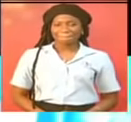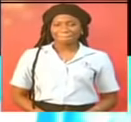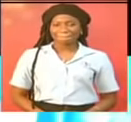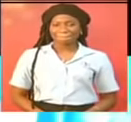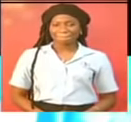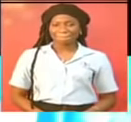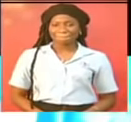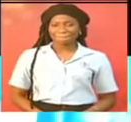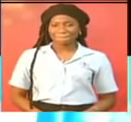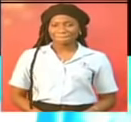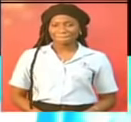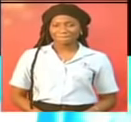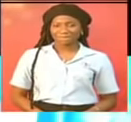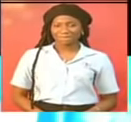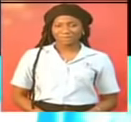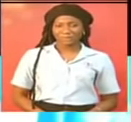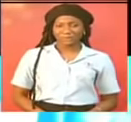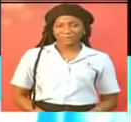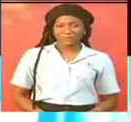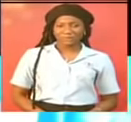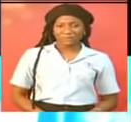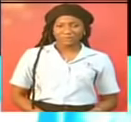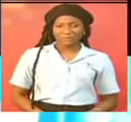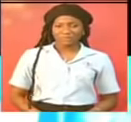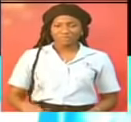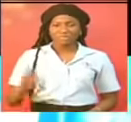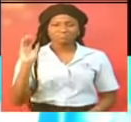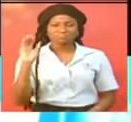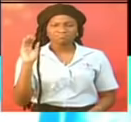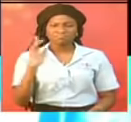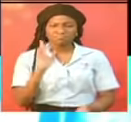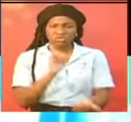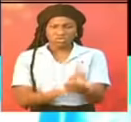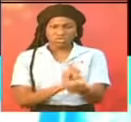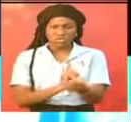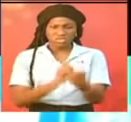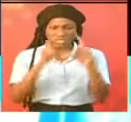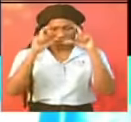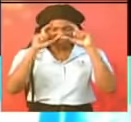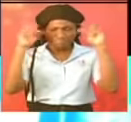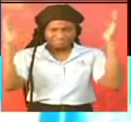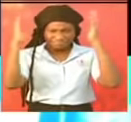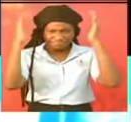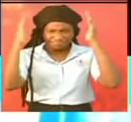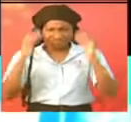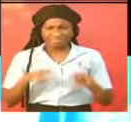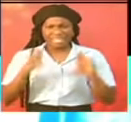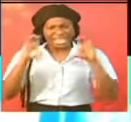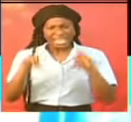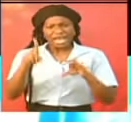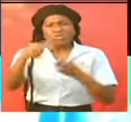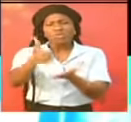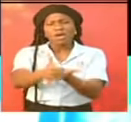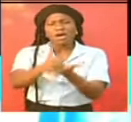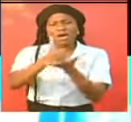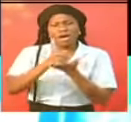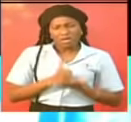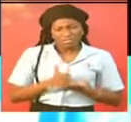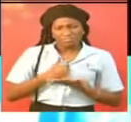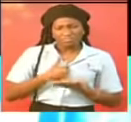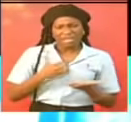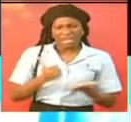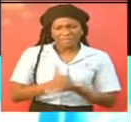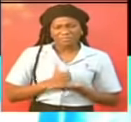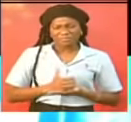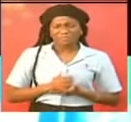from I-95.5. Dr. Hines, I am hoping you could give me some assistance here. Now,